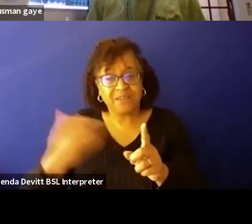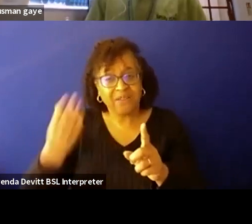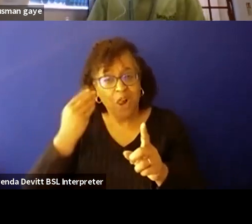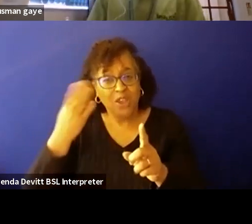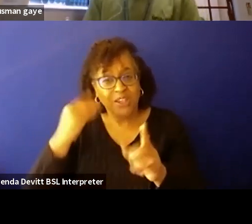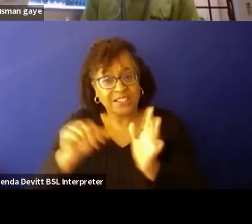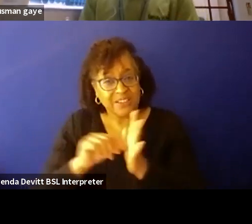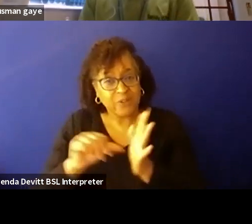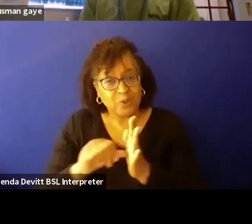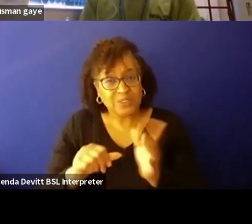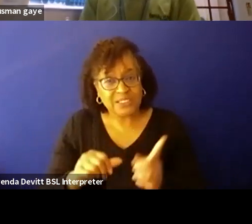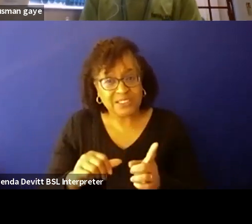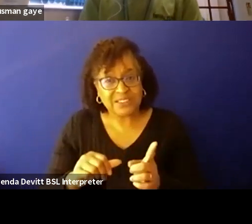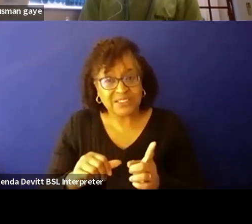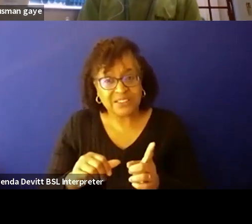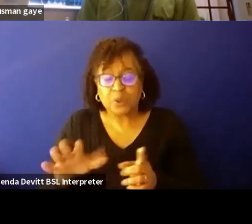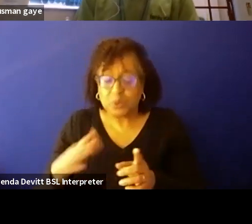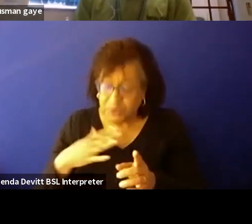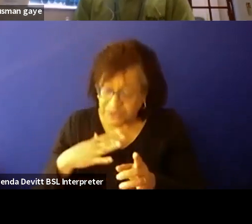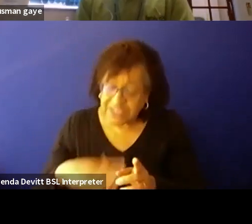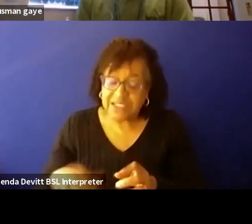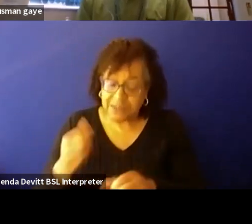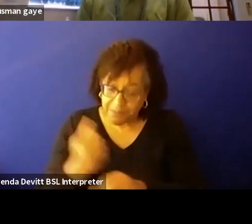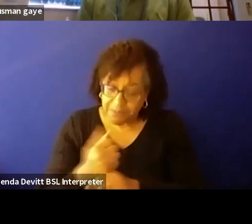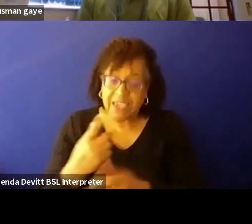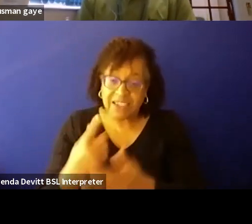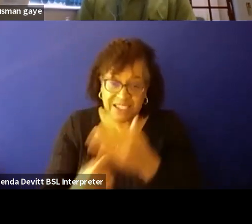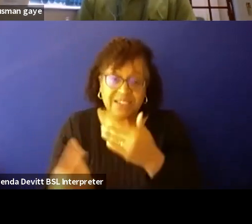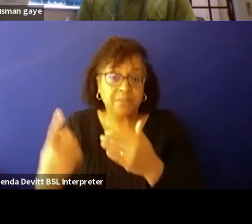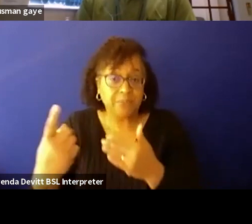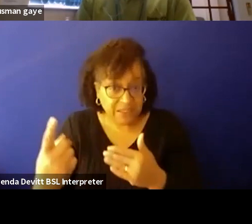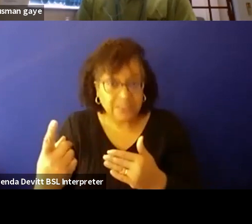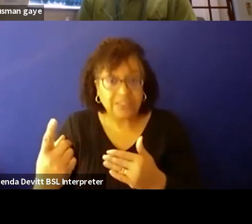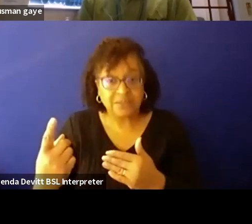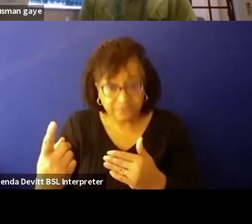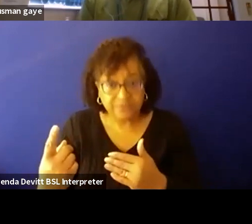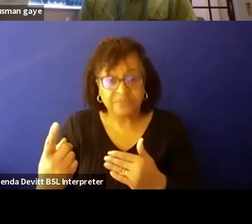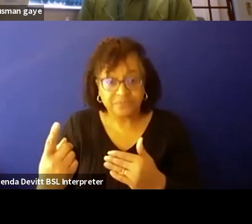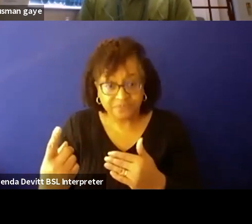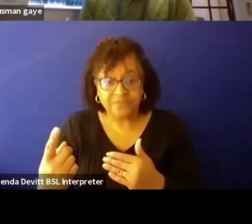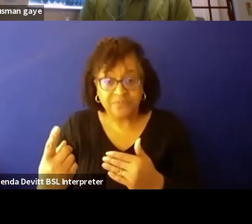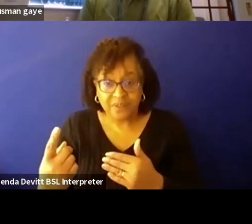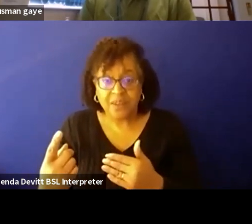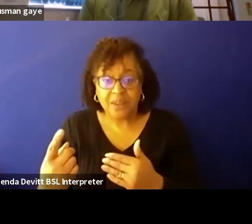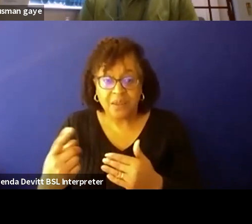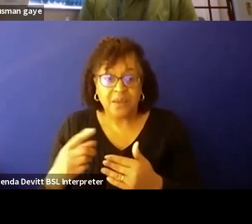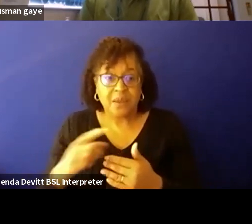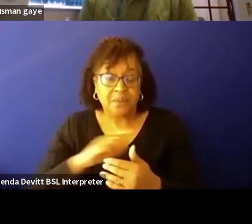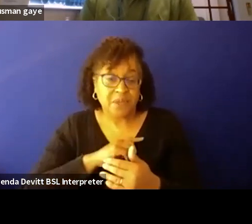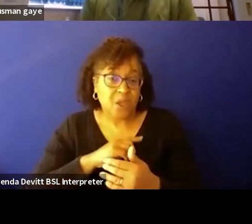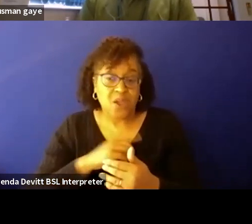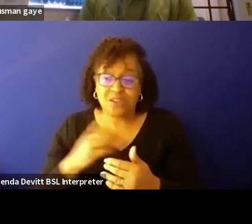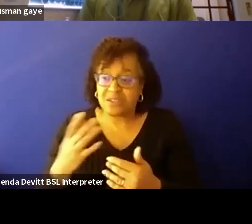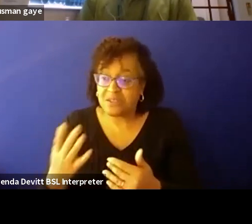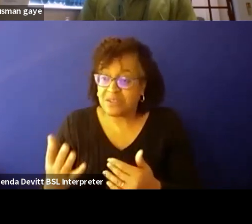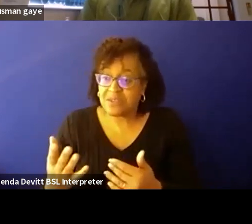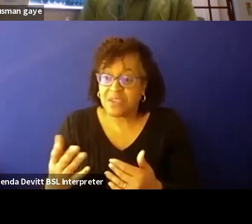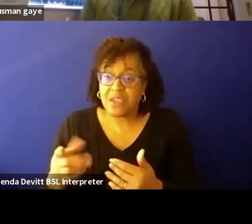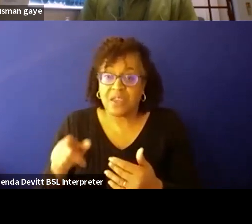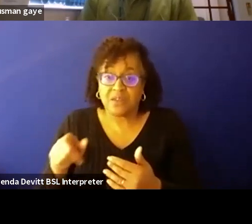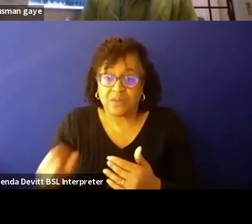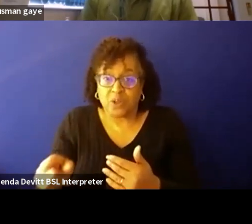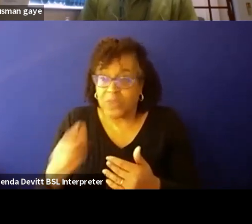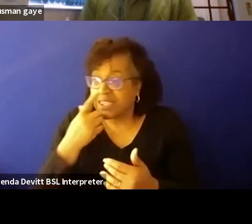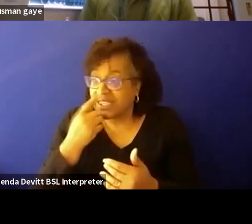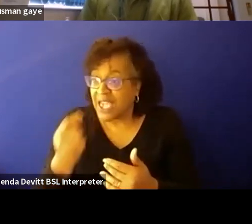make them independent, let them make themselves independent, safe for them, show them how to do stuff in the home and things